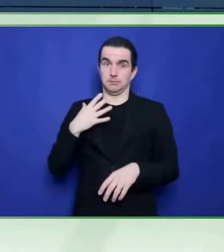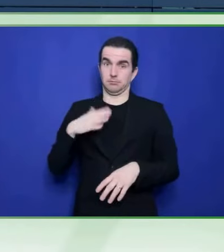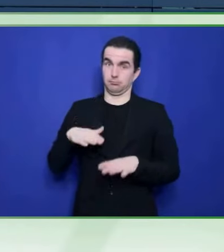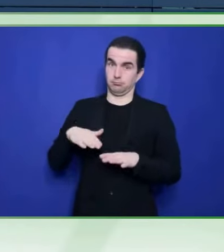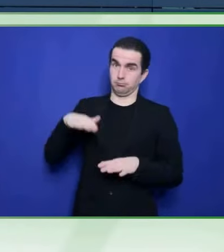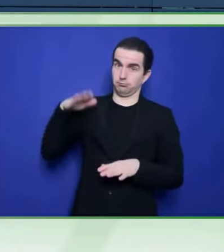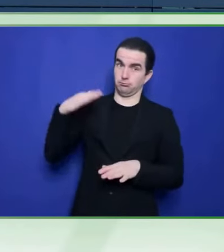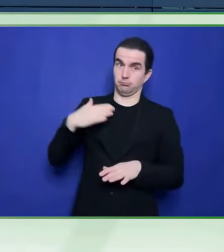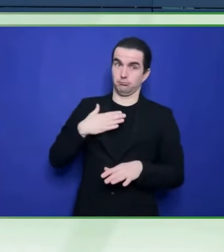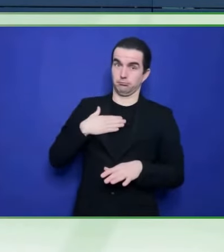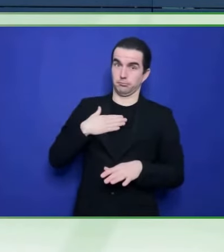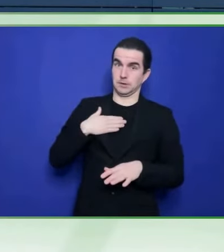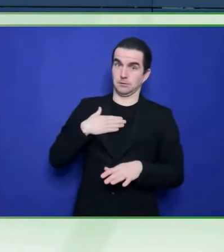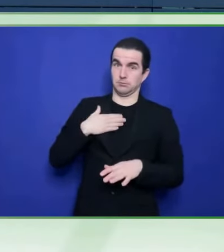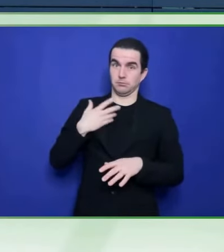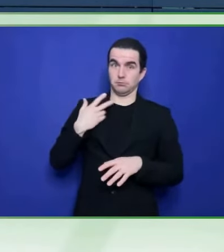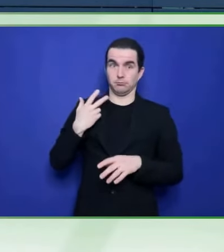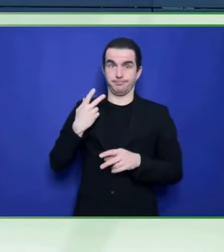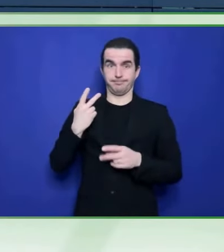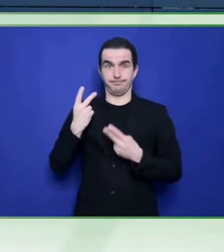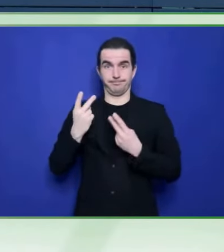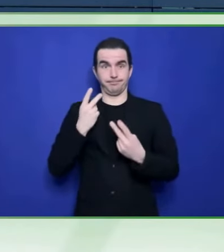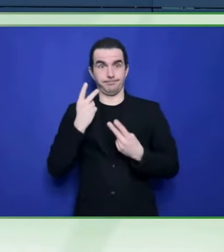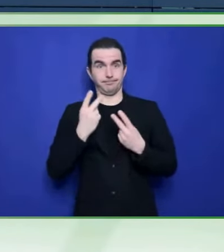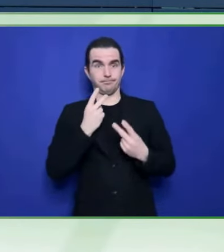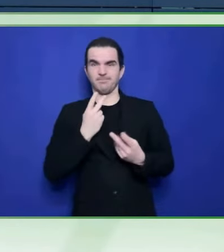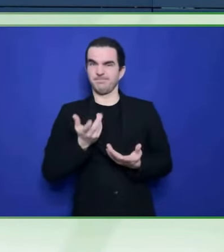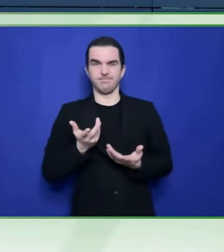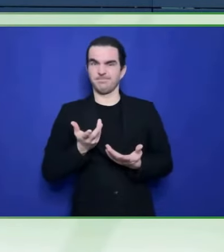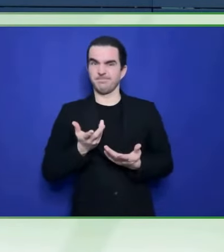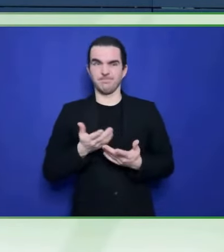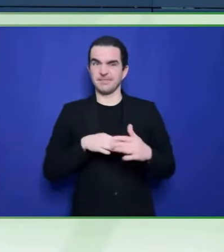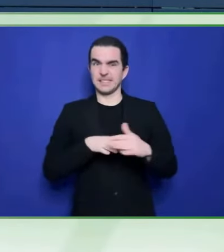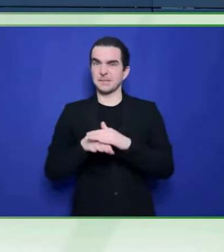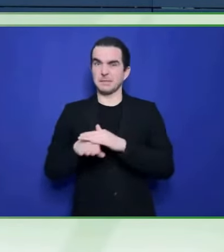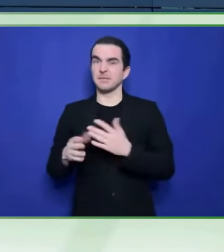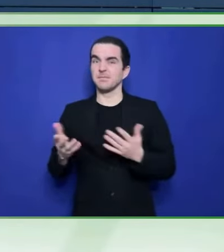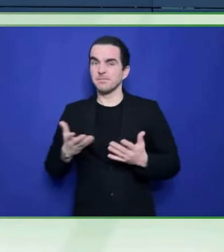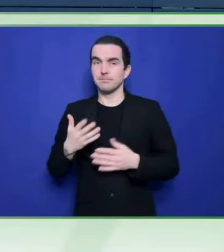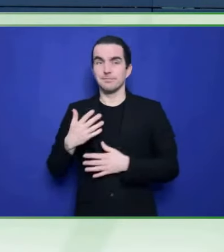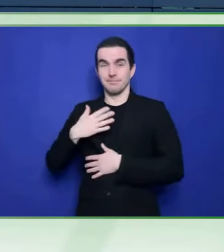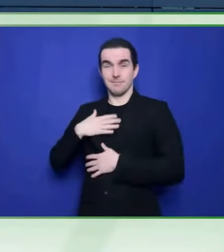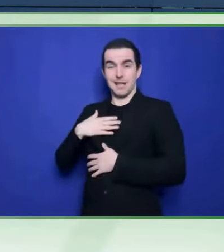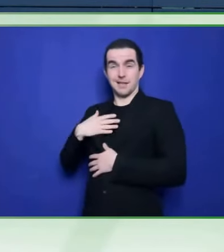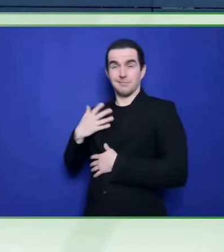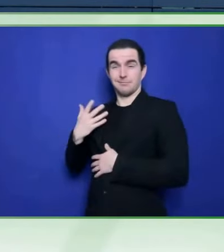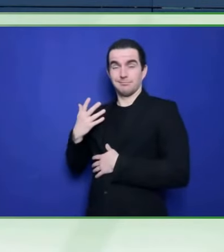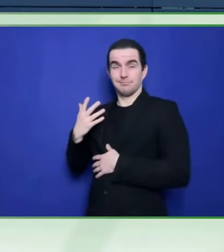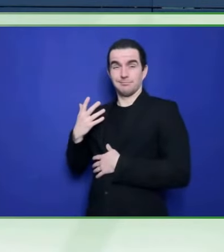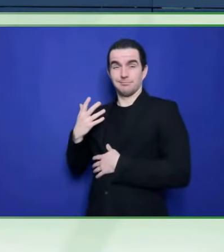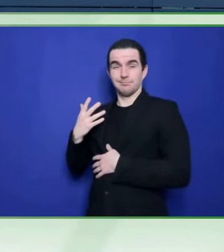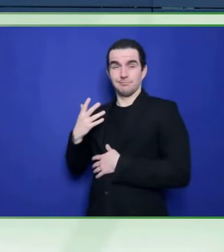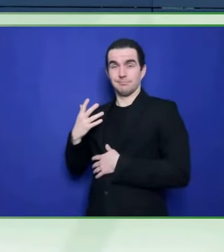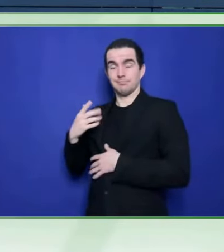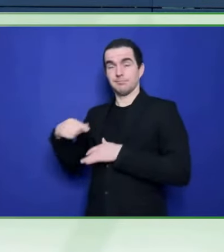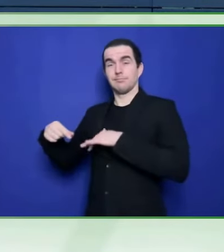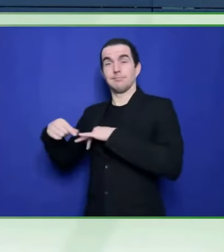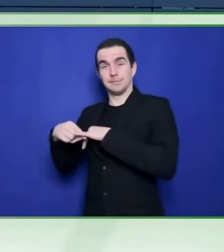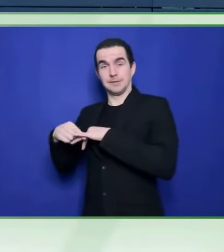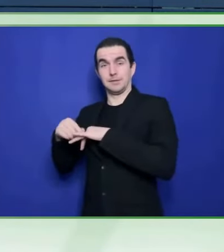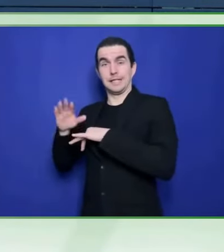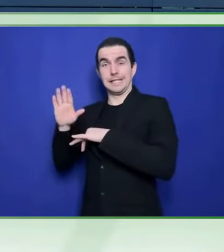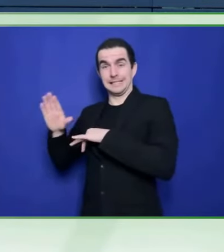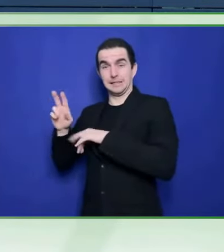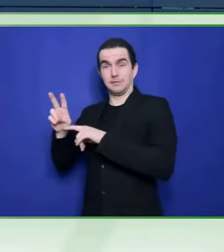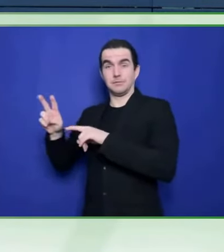autistic son through noisy, busy stations, to online solutions which aren't easily readable by